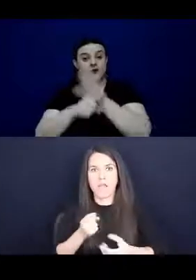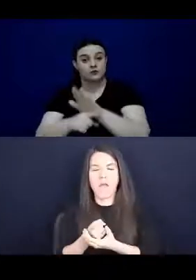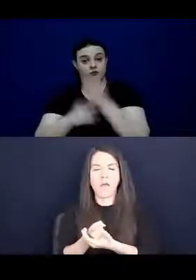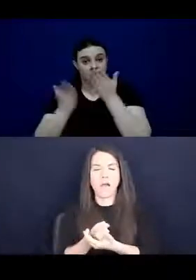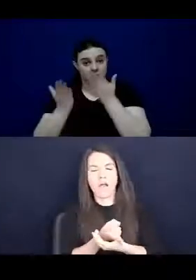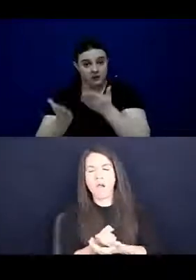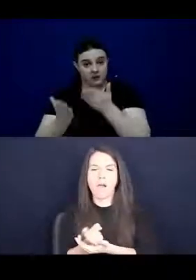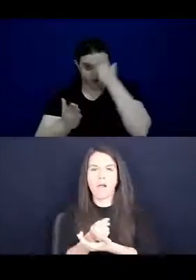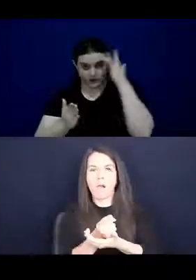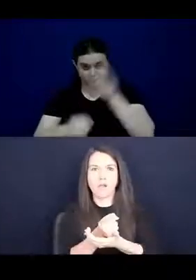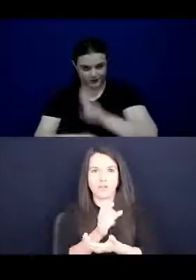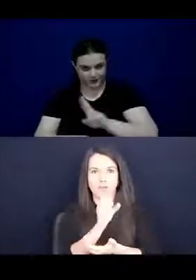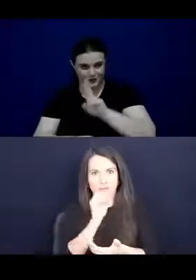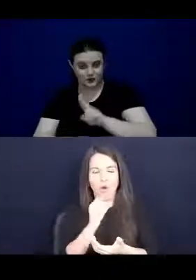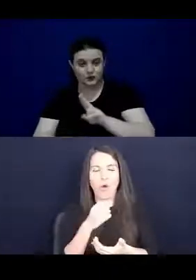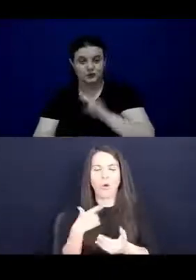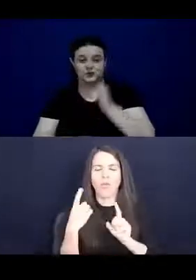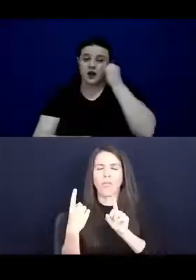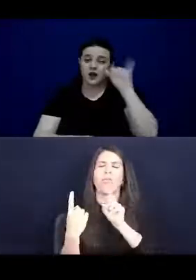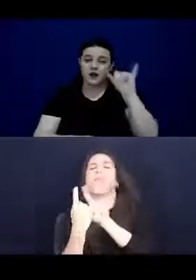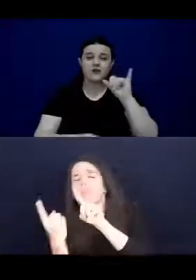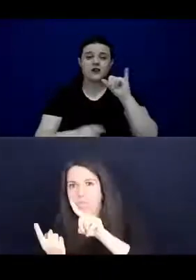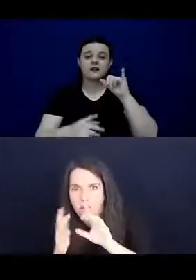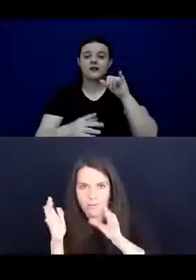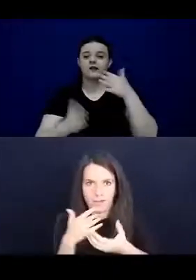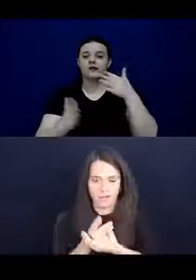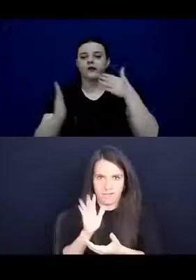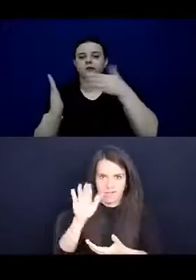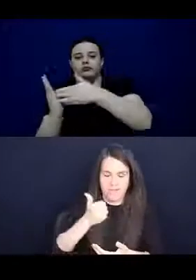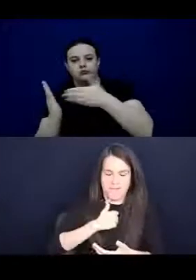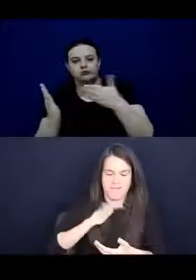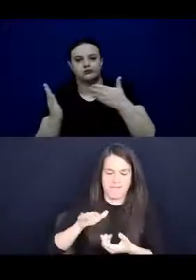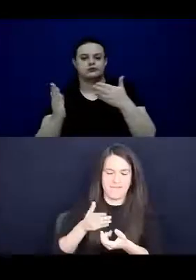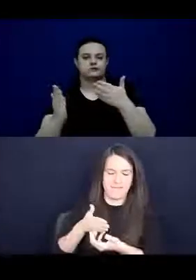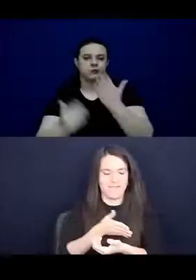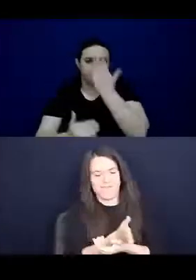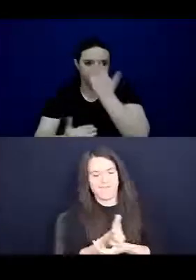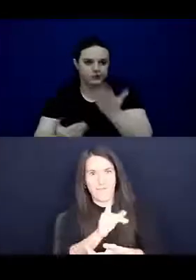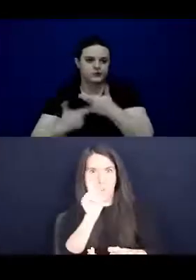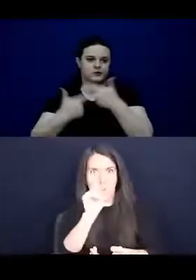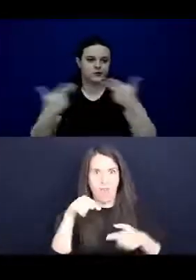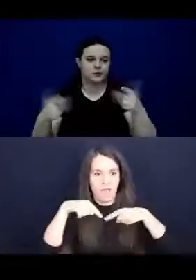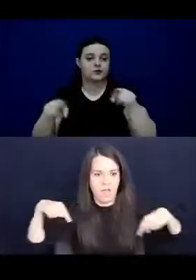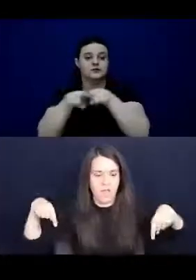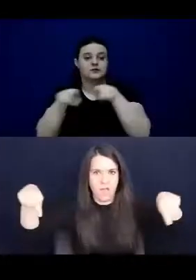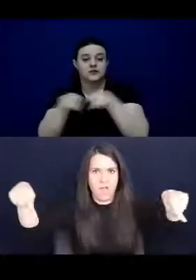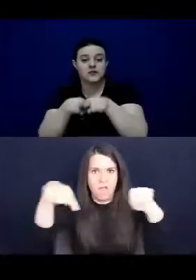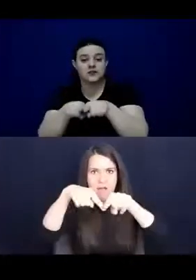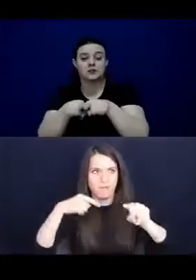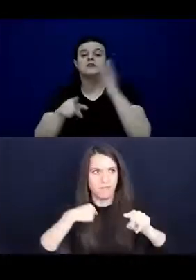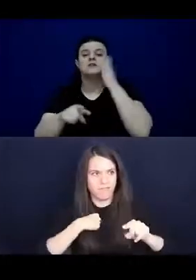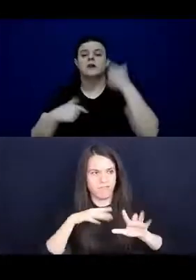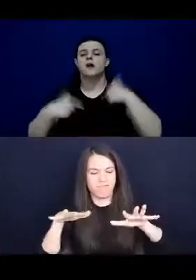avoiding collisions, warning if you're about to walk into something, helping you to identify where you are in relation to important